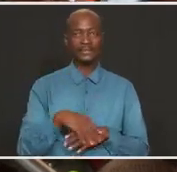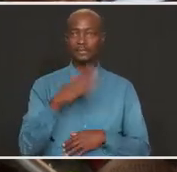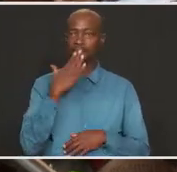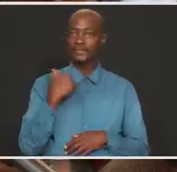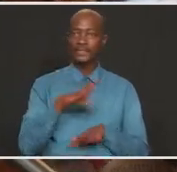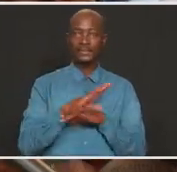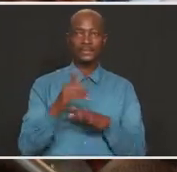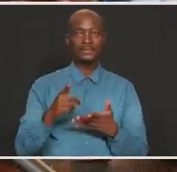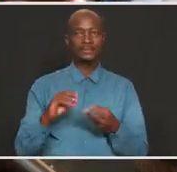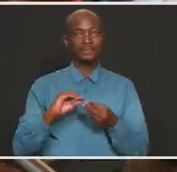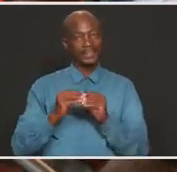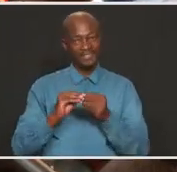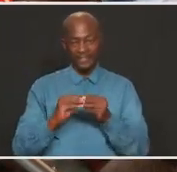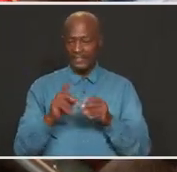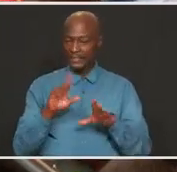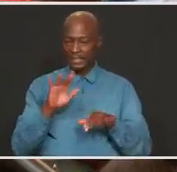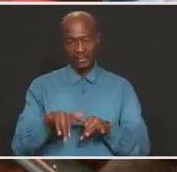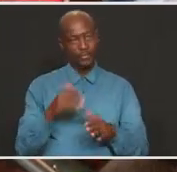guys